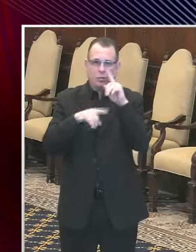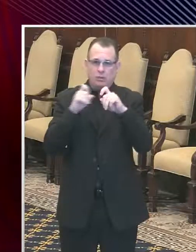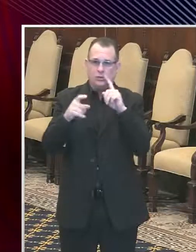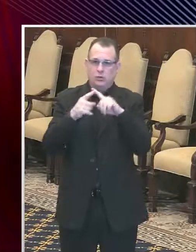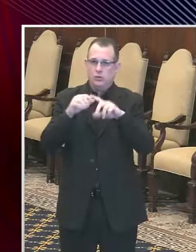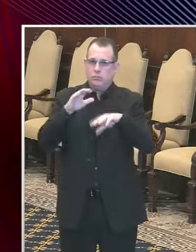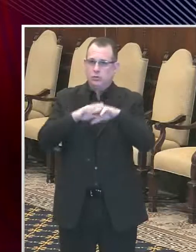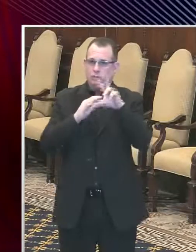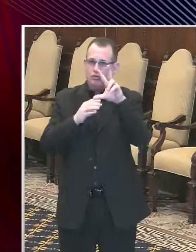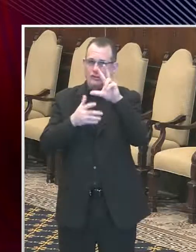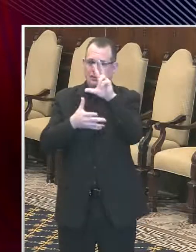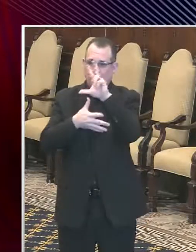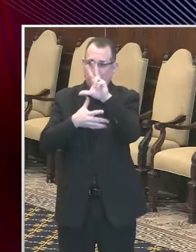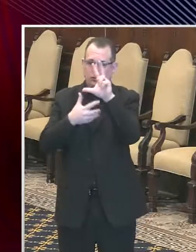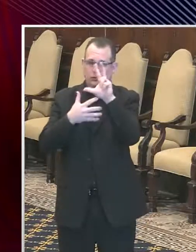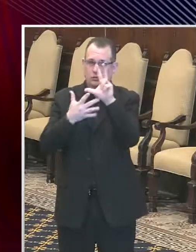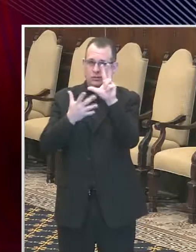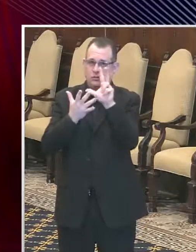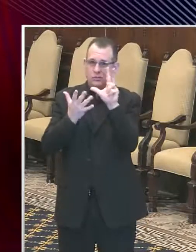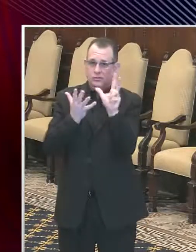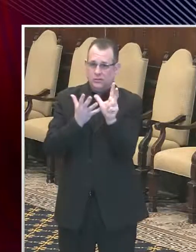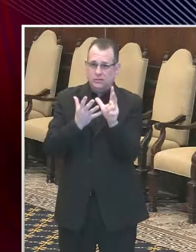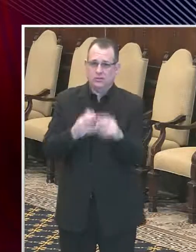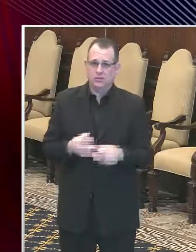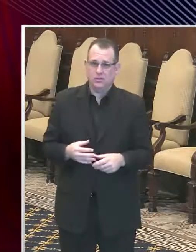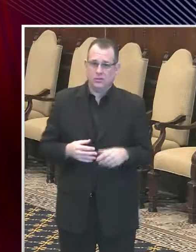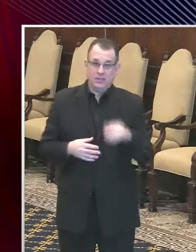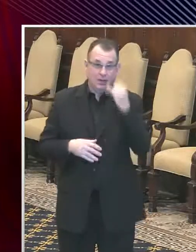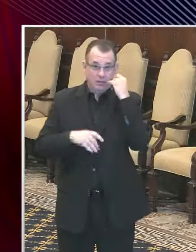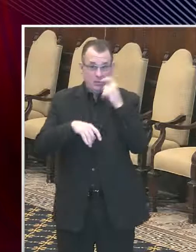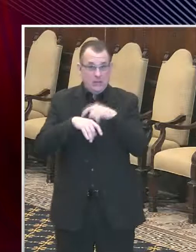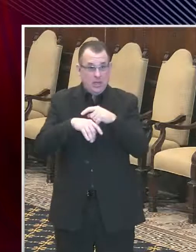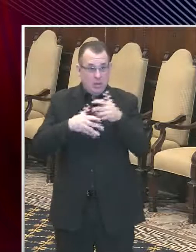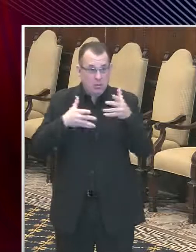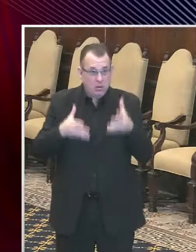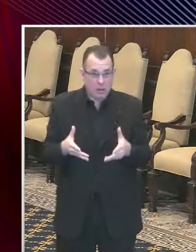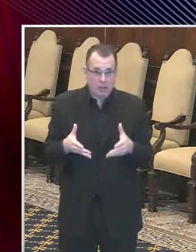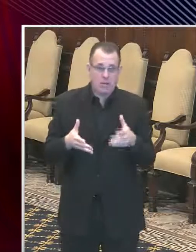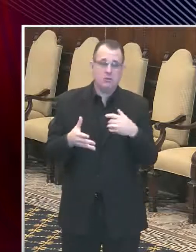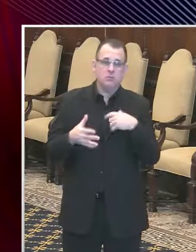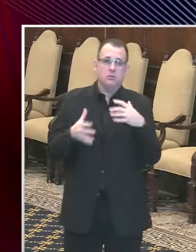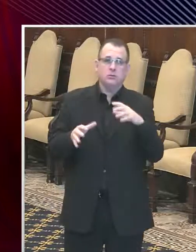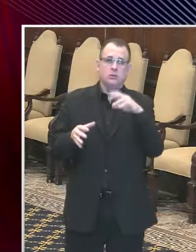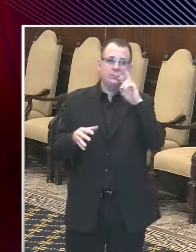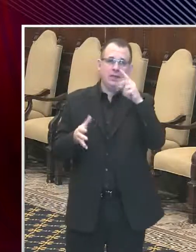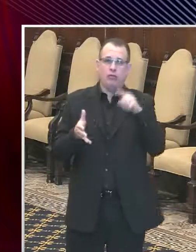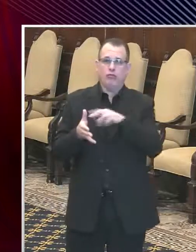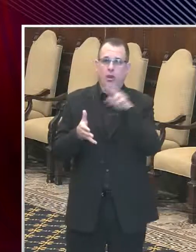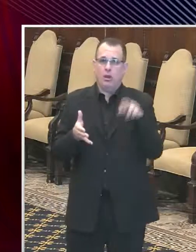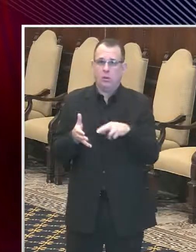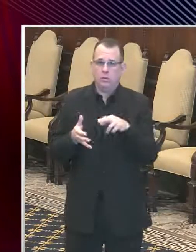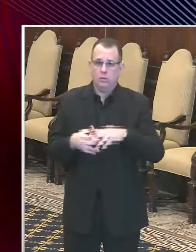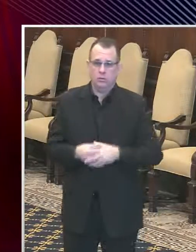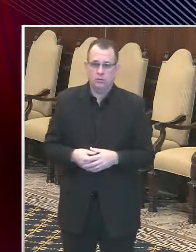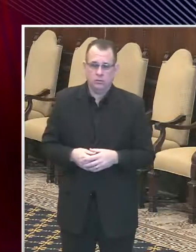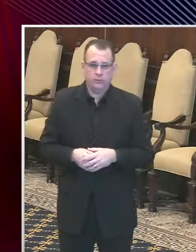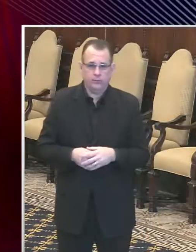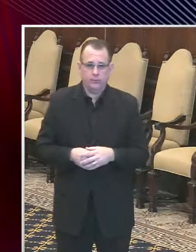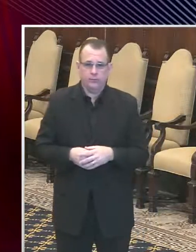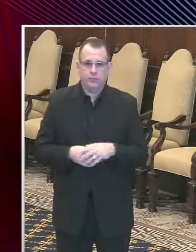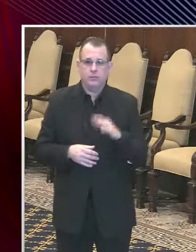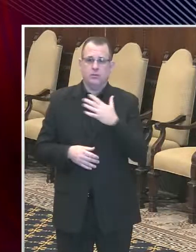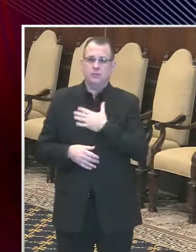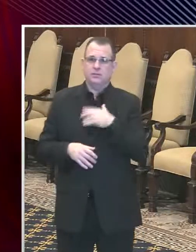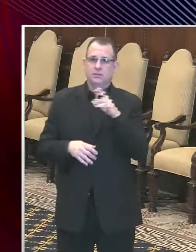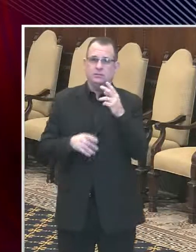fewer, and we will do a second round if time permits. For those logged in today, please use the raise your hand feature. It